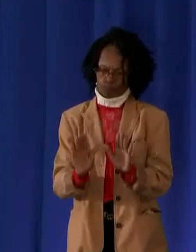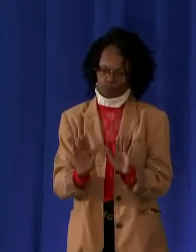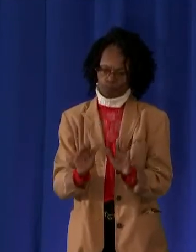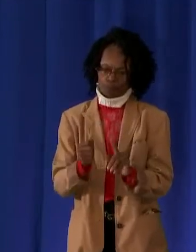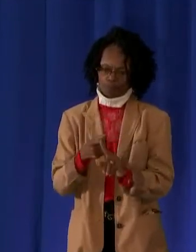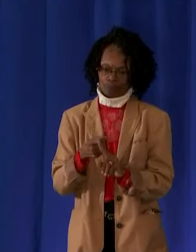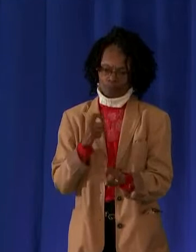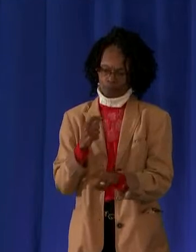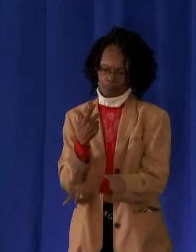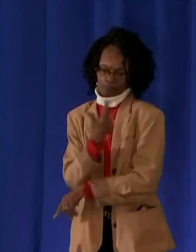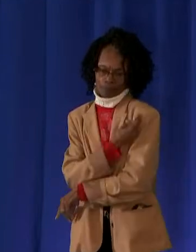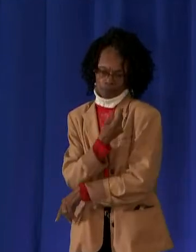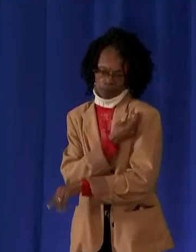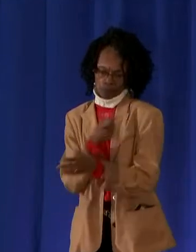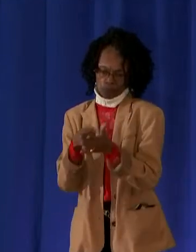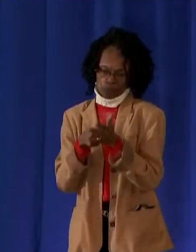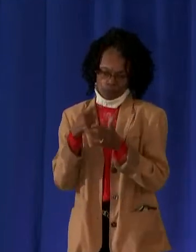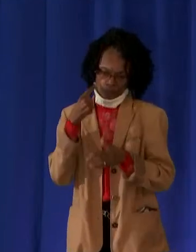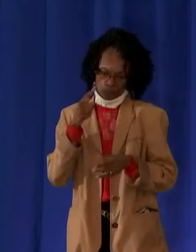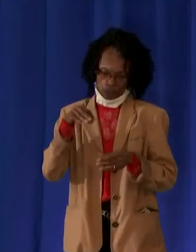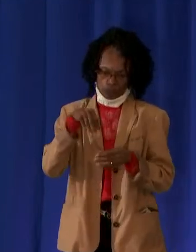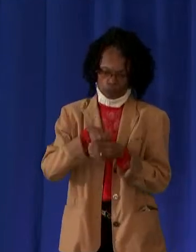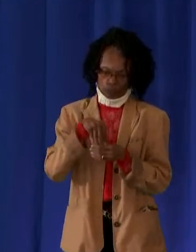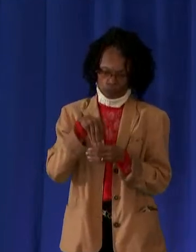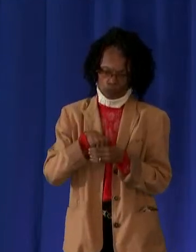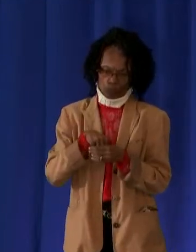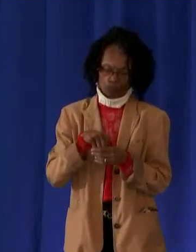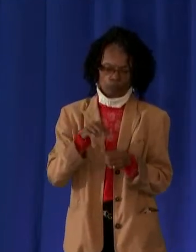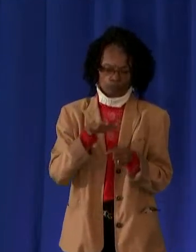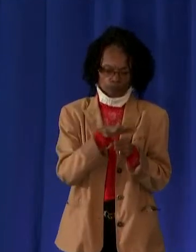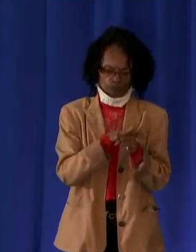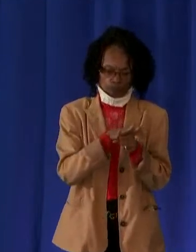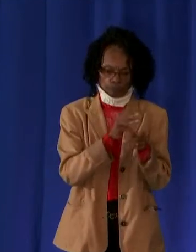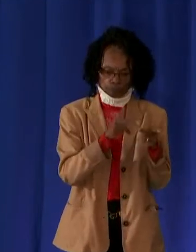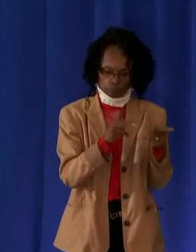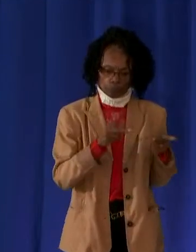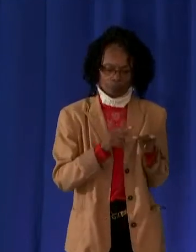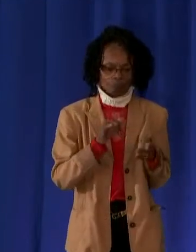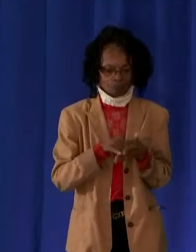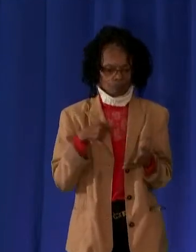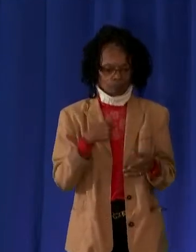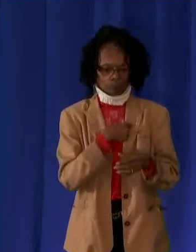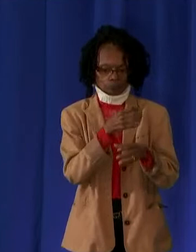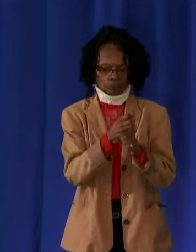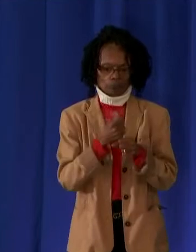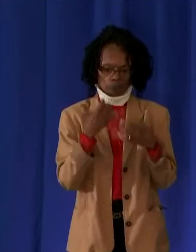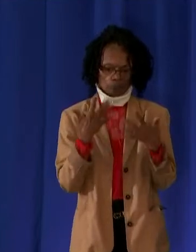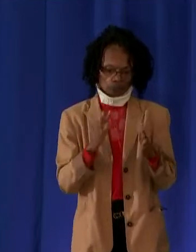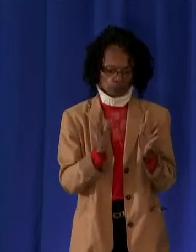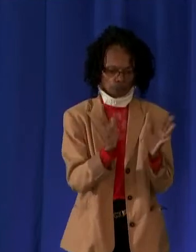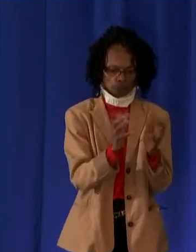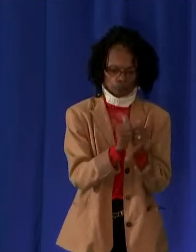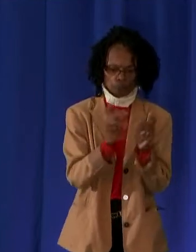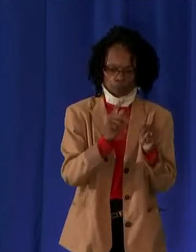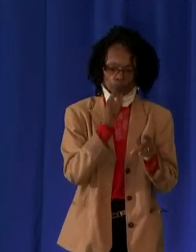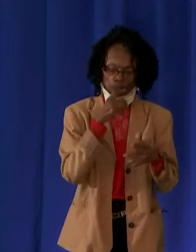the vaccine requirement for indoor venues that we're going to get.